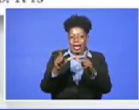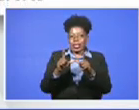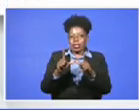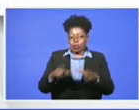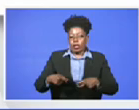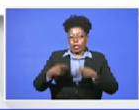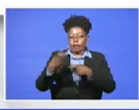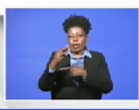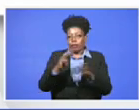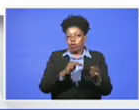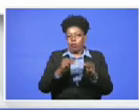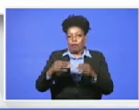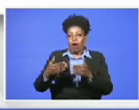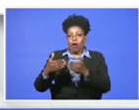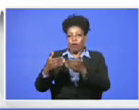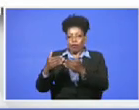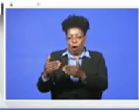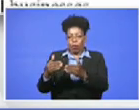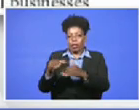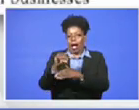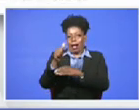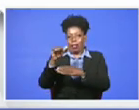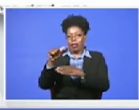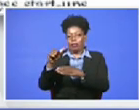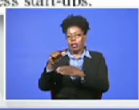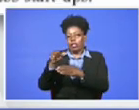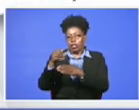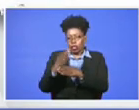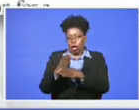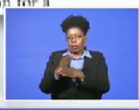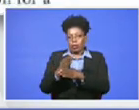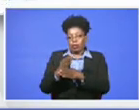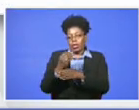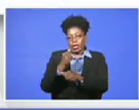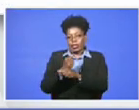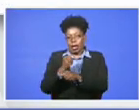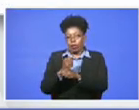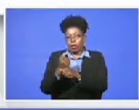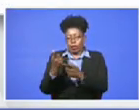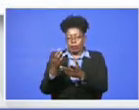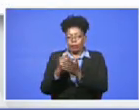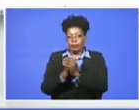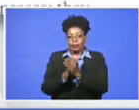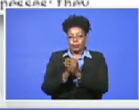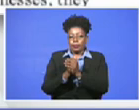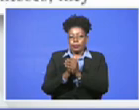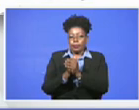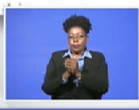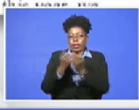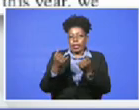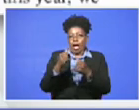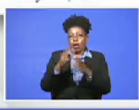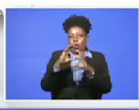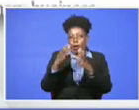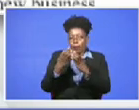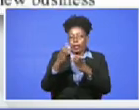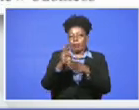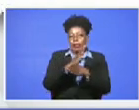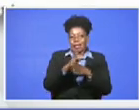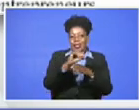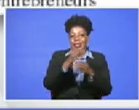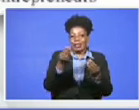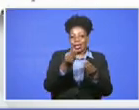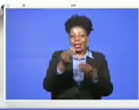enable them to move forward with critical tasks to get up and running right away. Now, incorporated businesses and